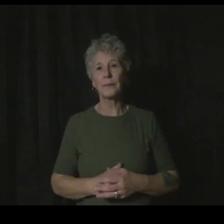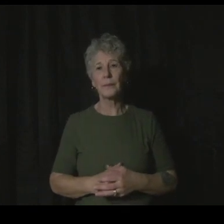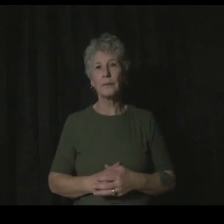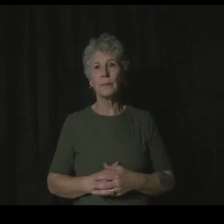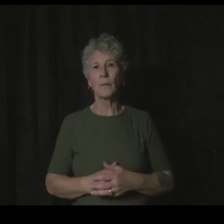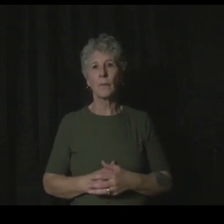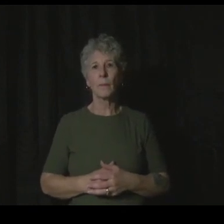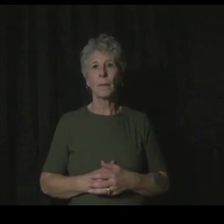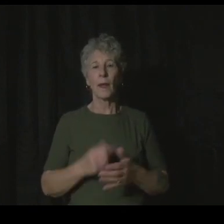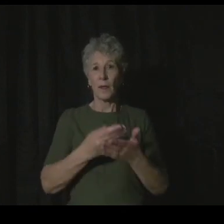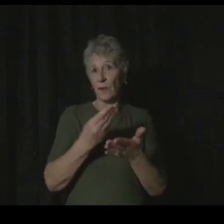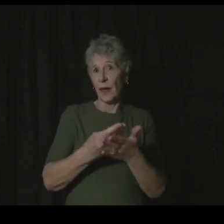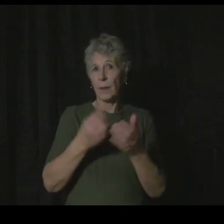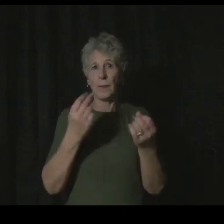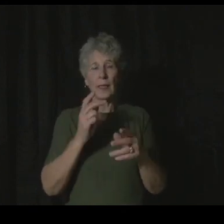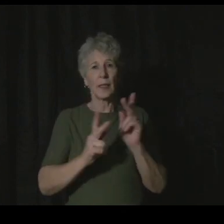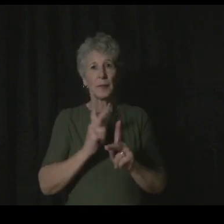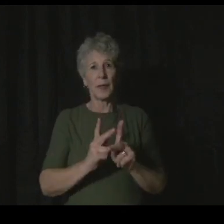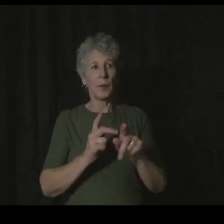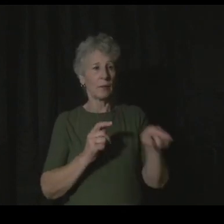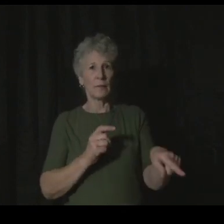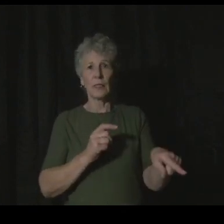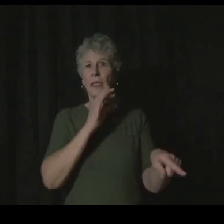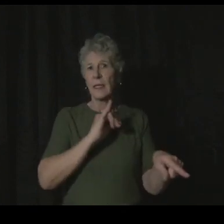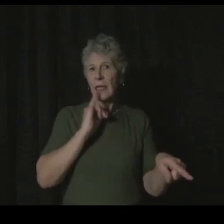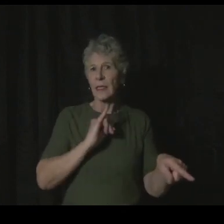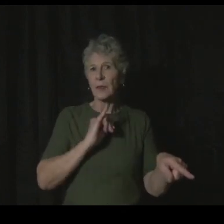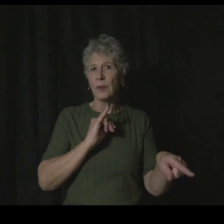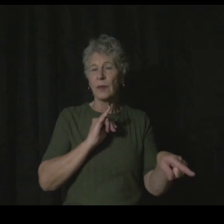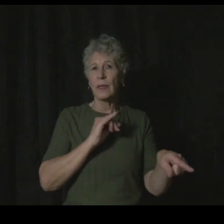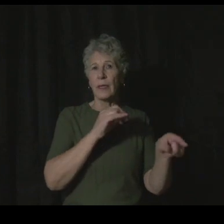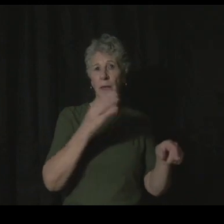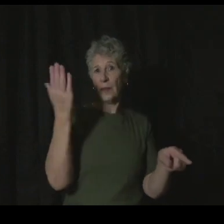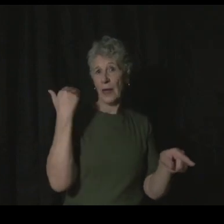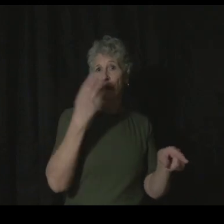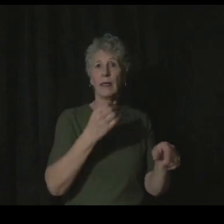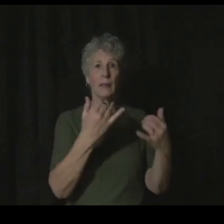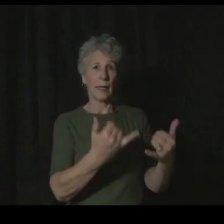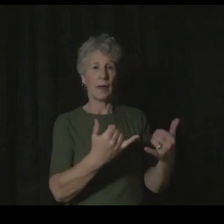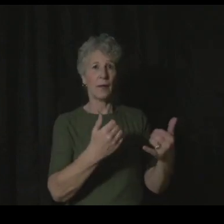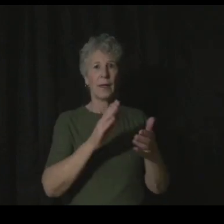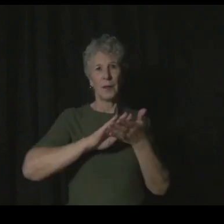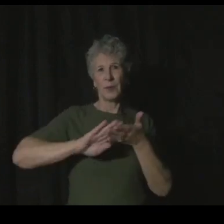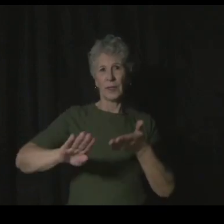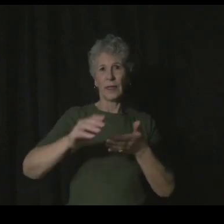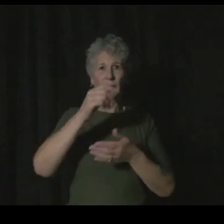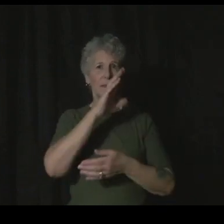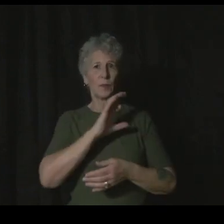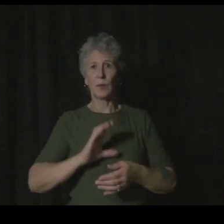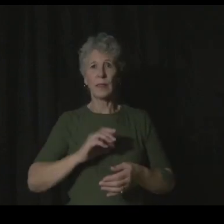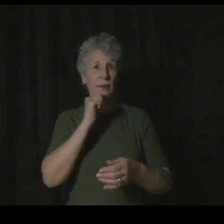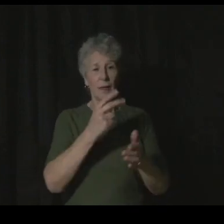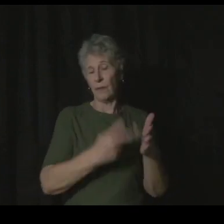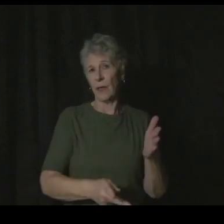the fact that many individuals in Israel at that time, as well as today, have rejected Christ is not a